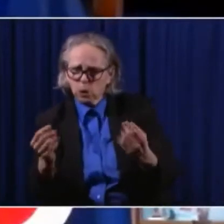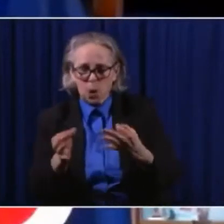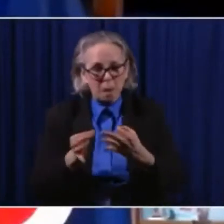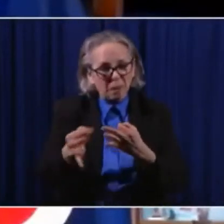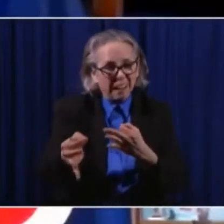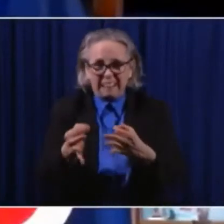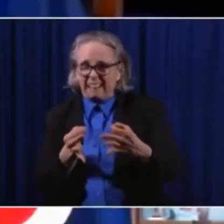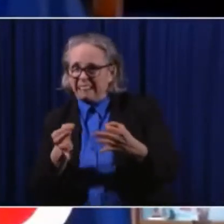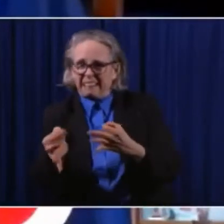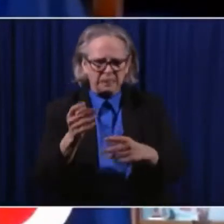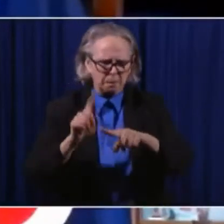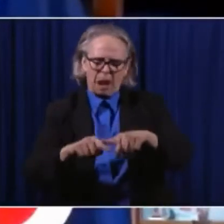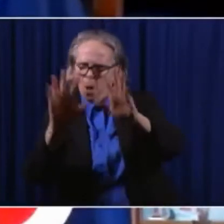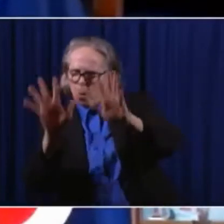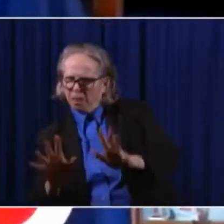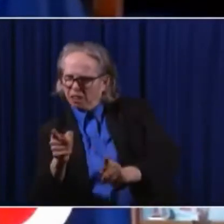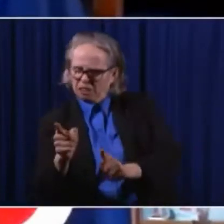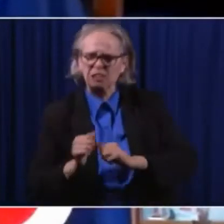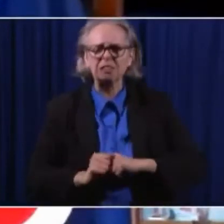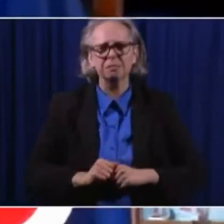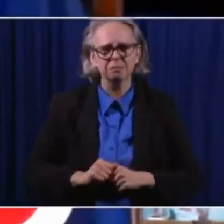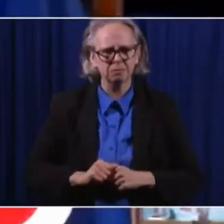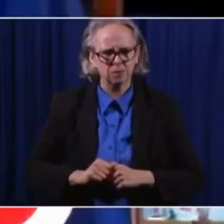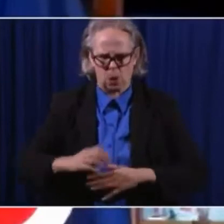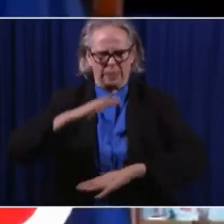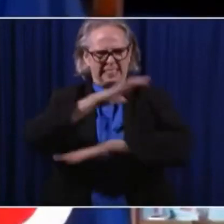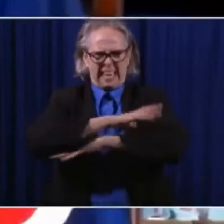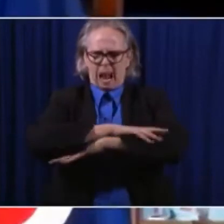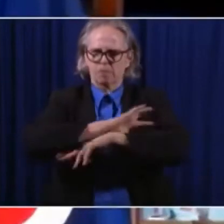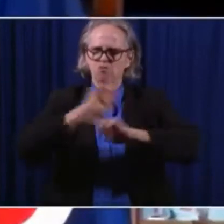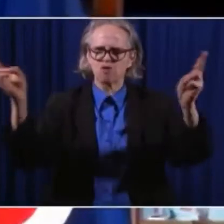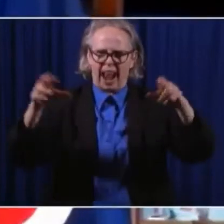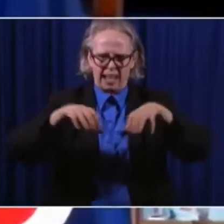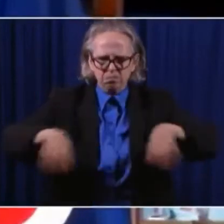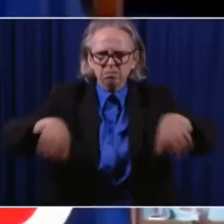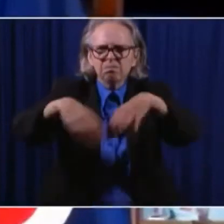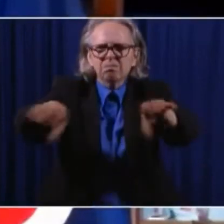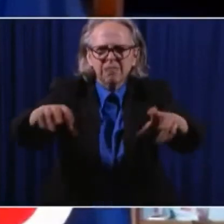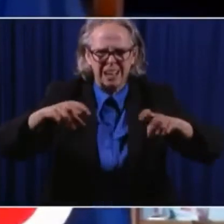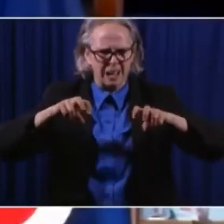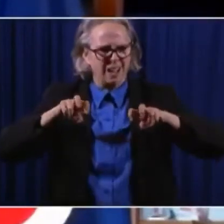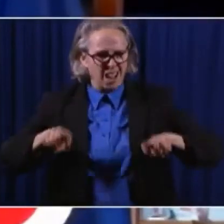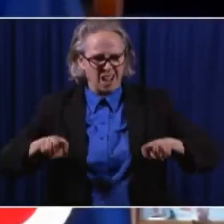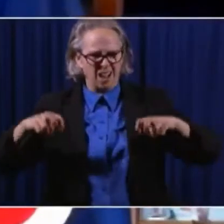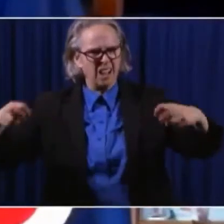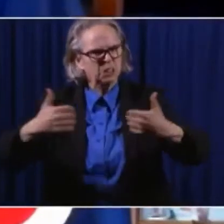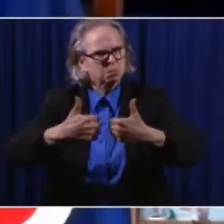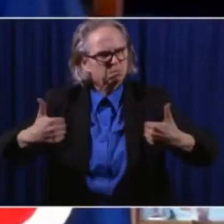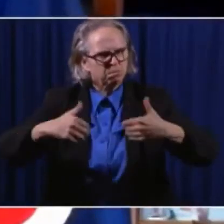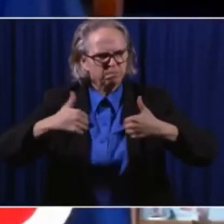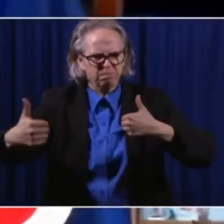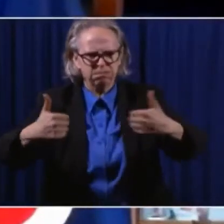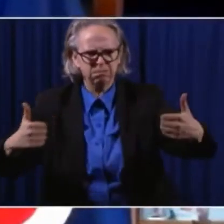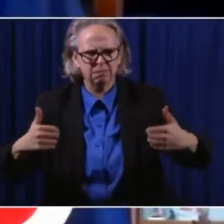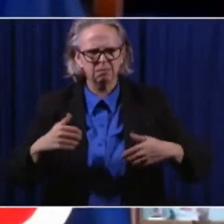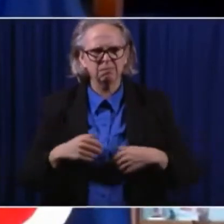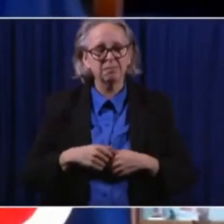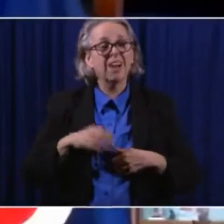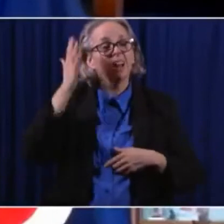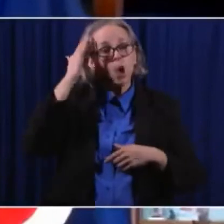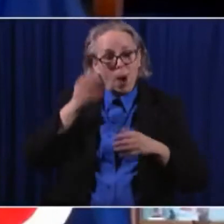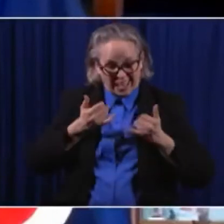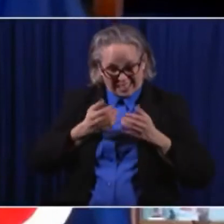every family sit at their individual table in our normal family group, but we're all going to be together, just a little farther apart